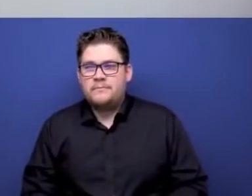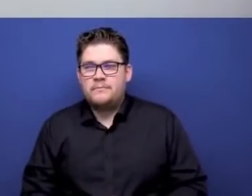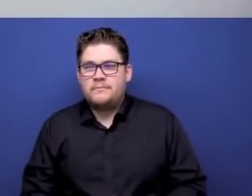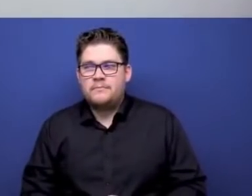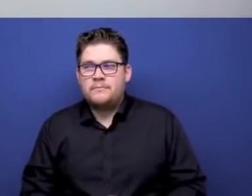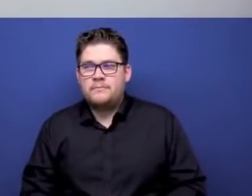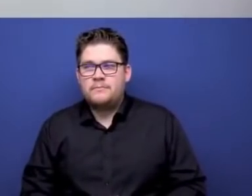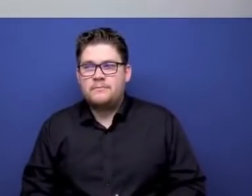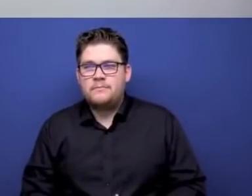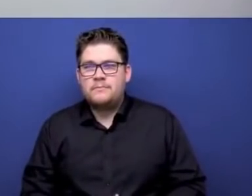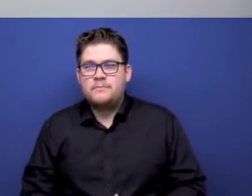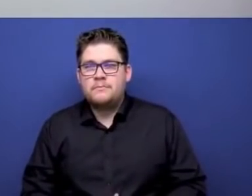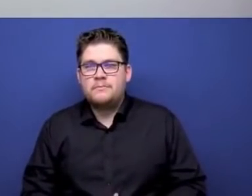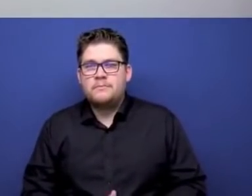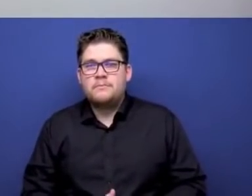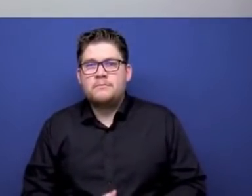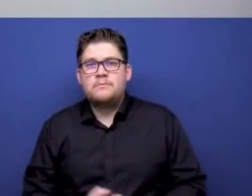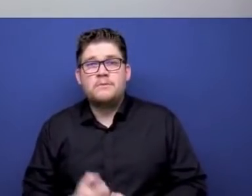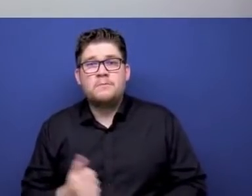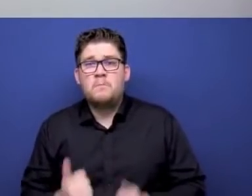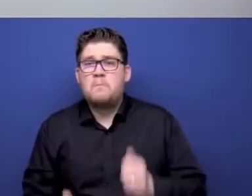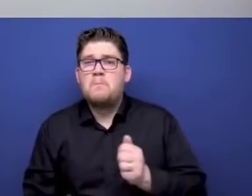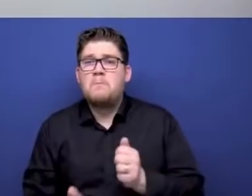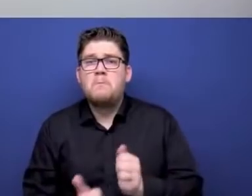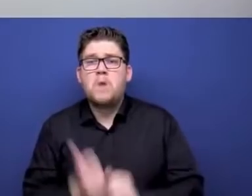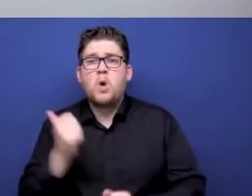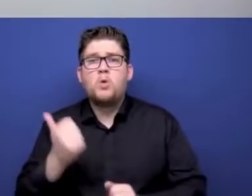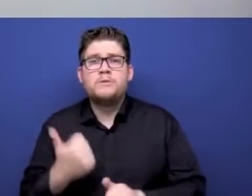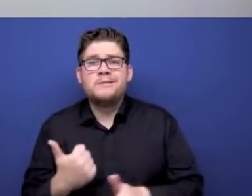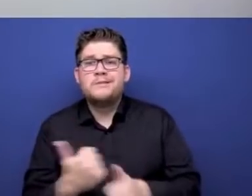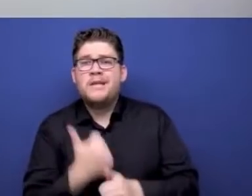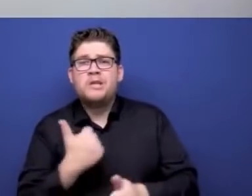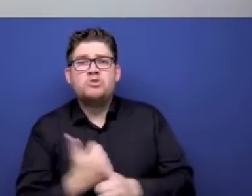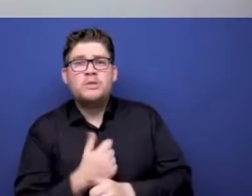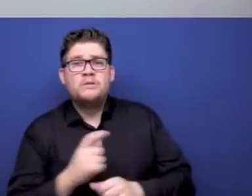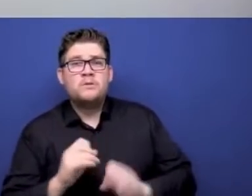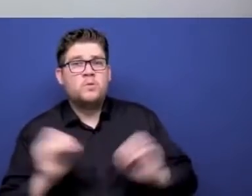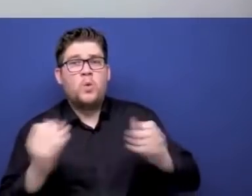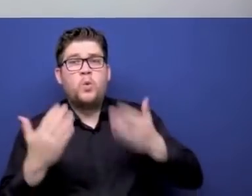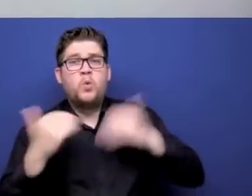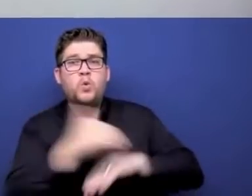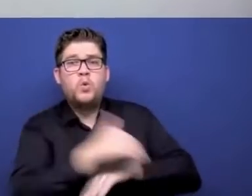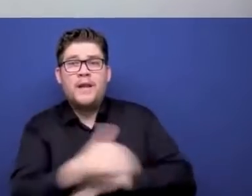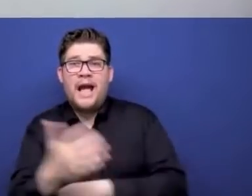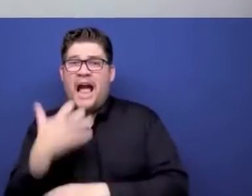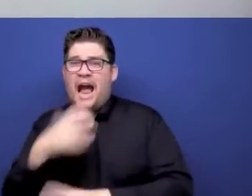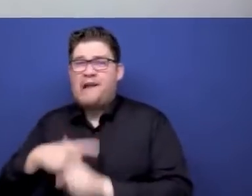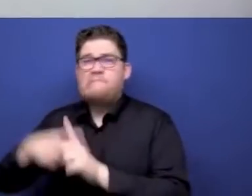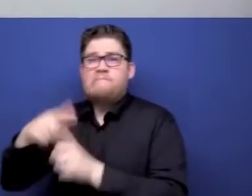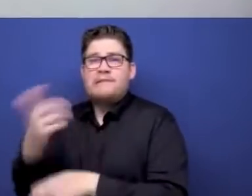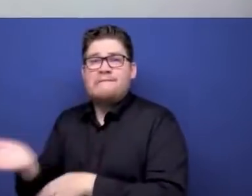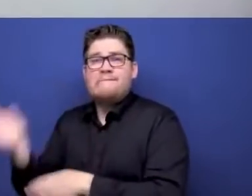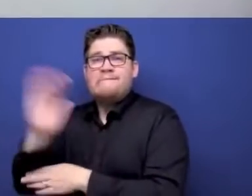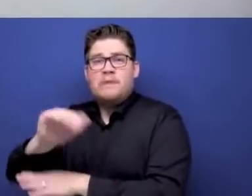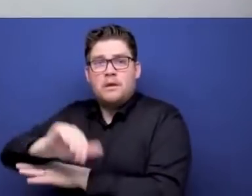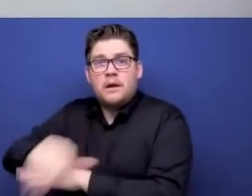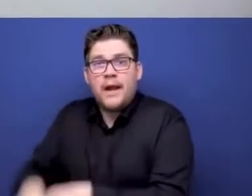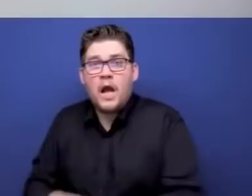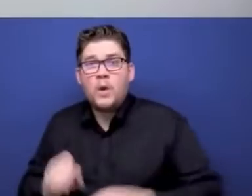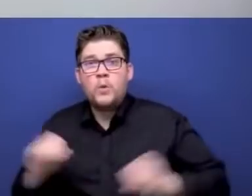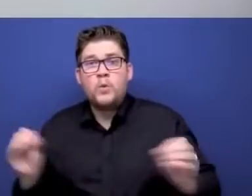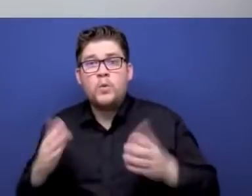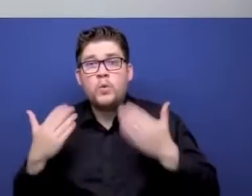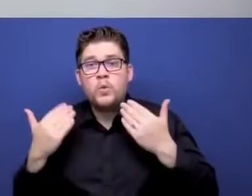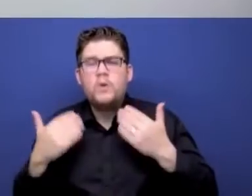in the evening. But finding ways to stay cool at night are really important. And I mentioned some having a cool towel that you keep in